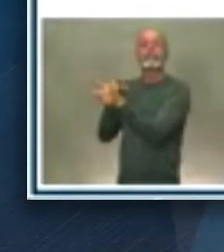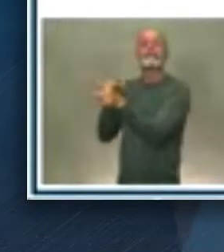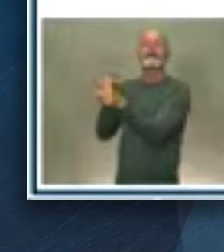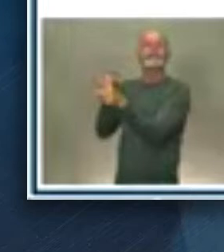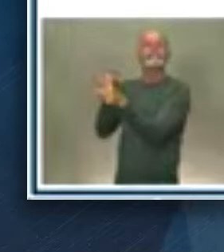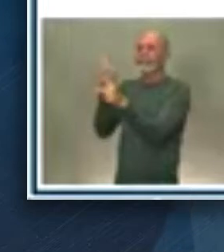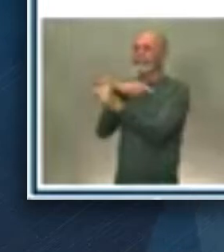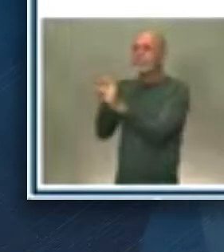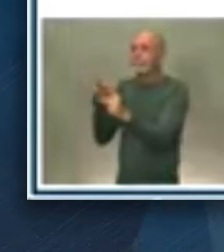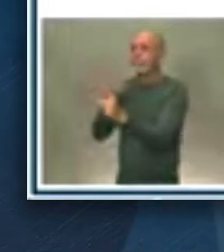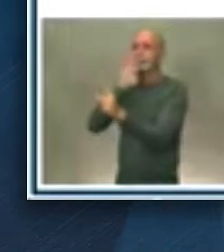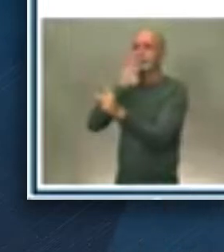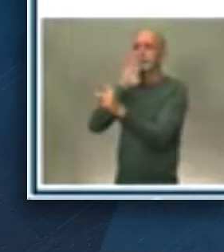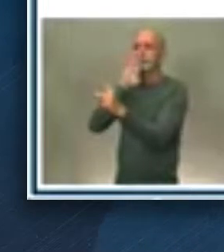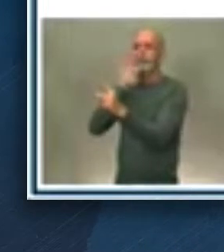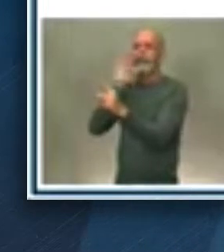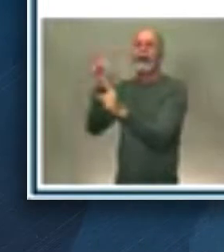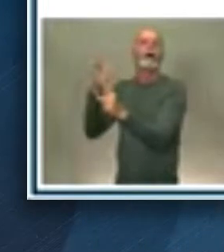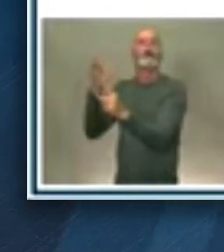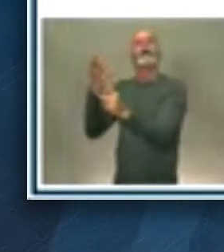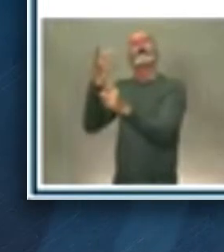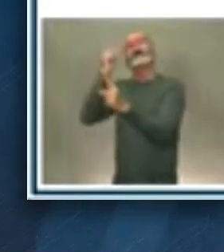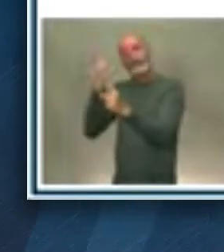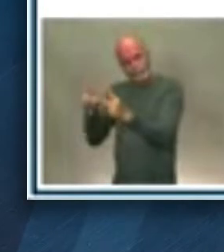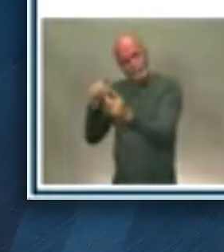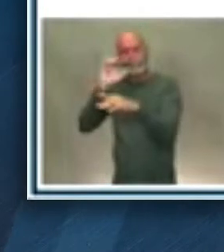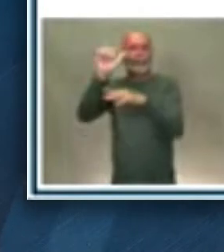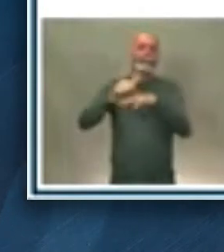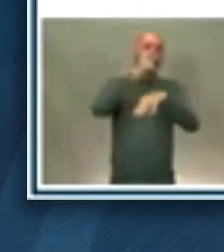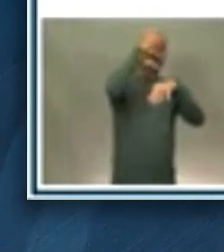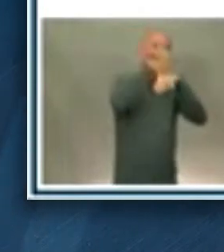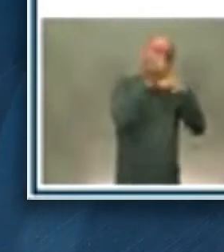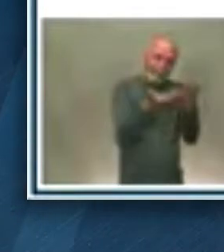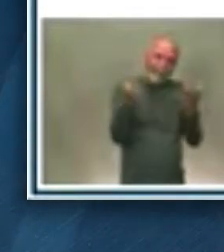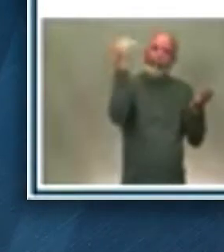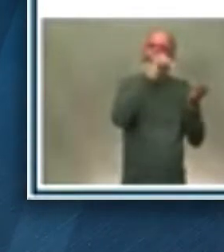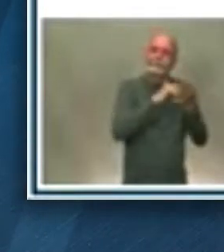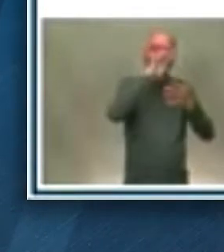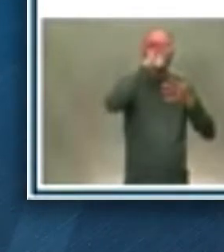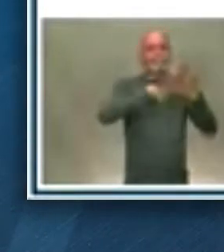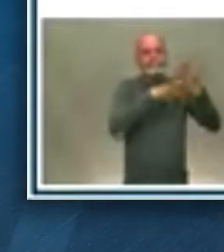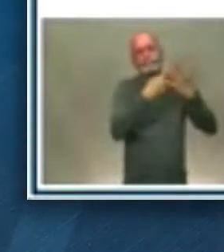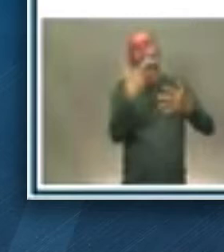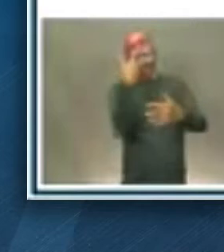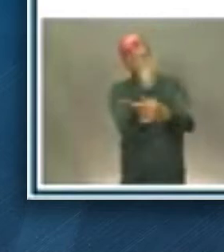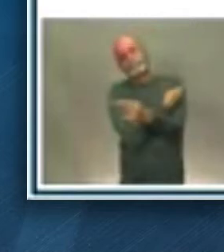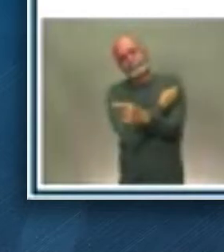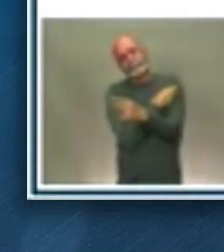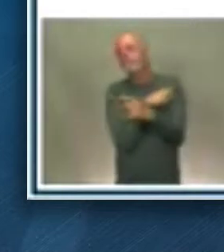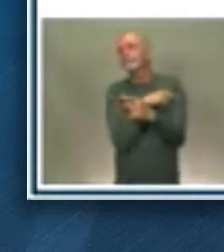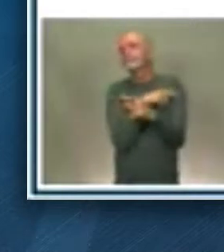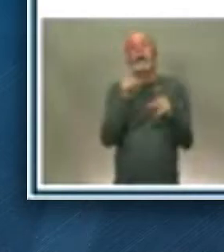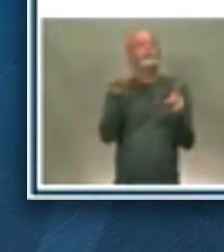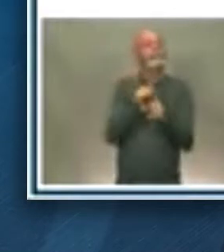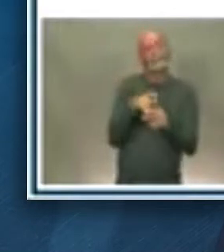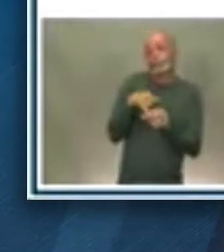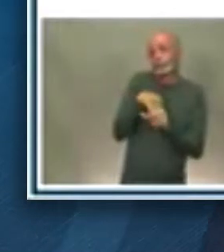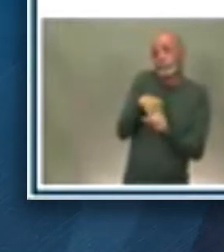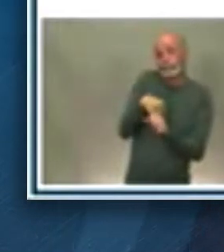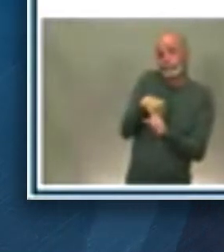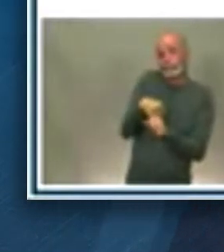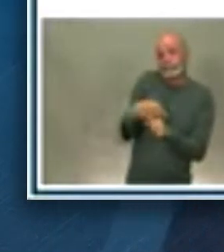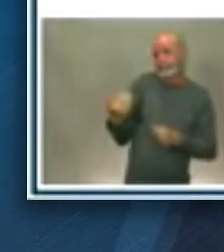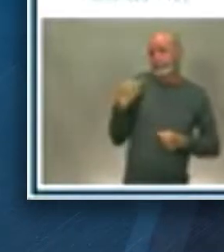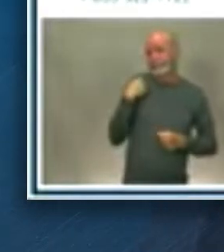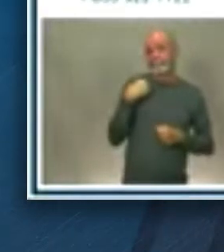is canceled. Please move it up, and here's why you need to move it up. We're doing the same with our pharmacies. We no longer, given the volume of people still